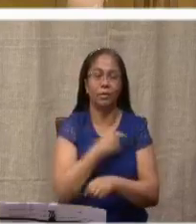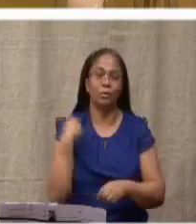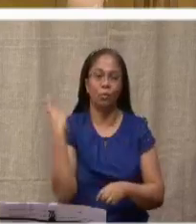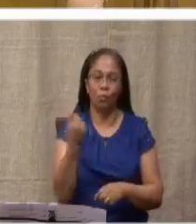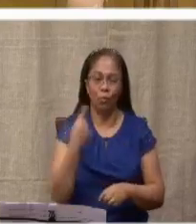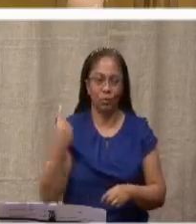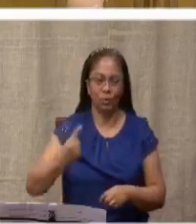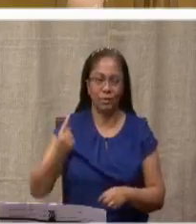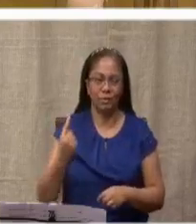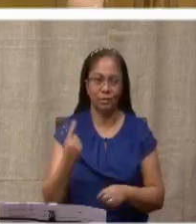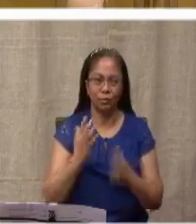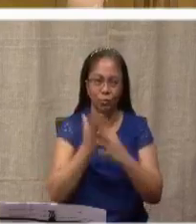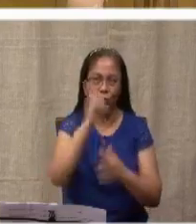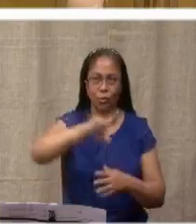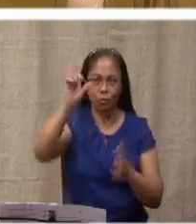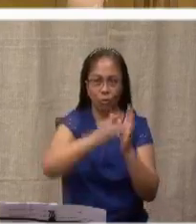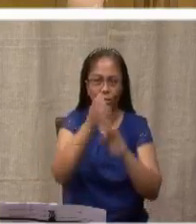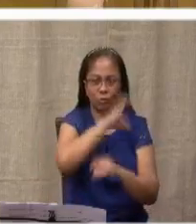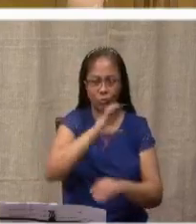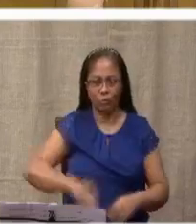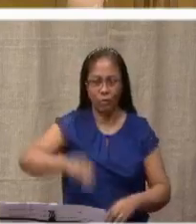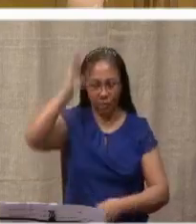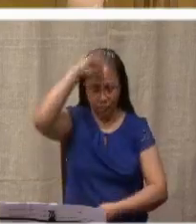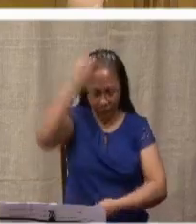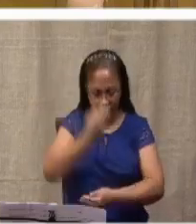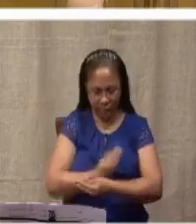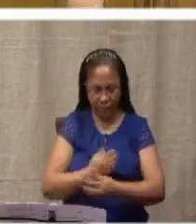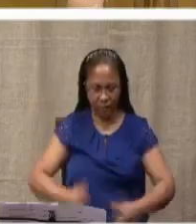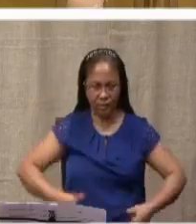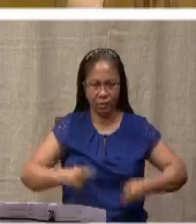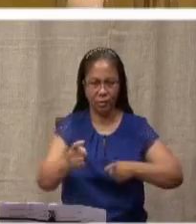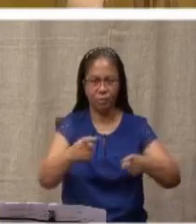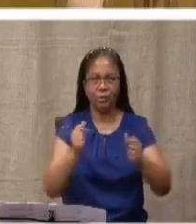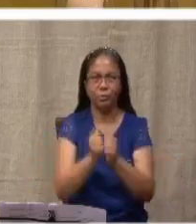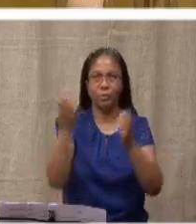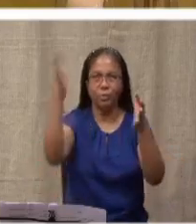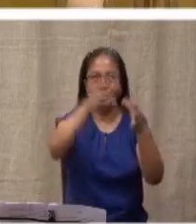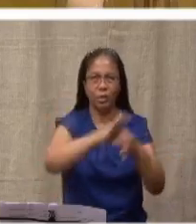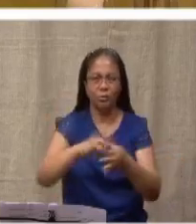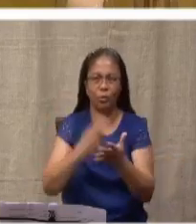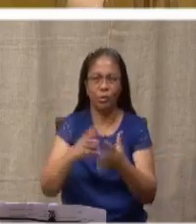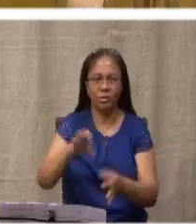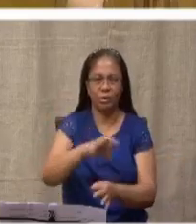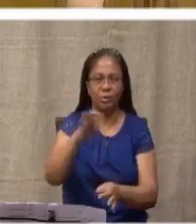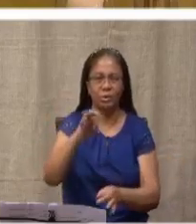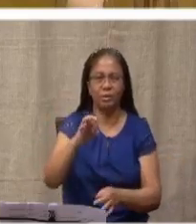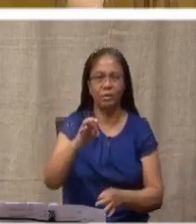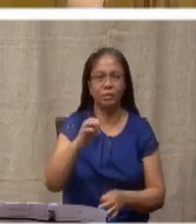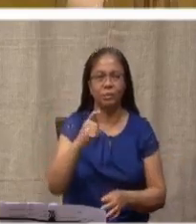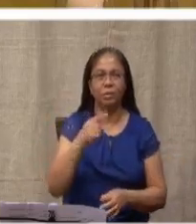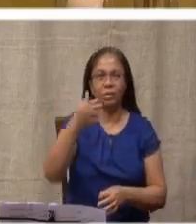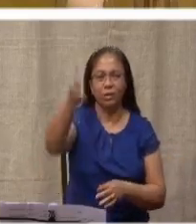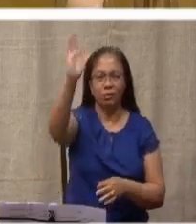protection through our lord jesus christ your son who lives and reigns with you in the unity of the holy spirit one god for